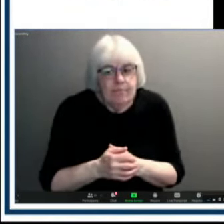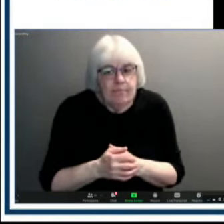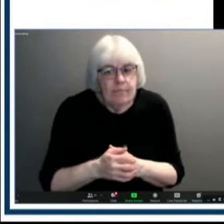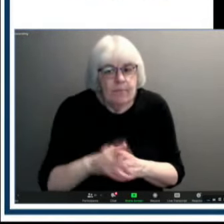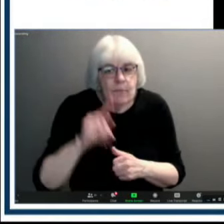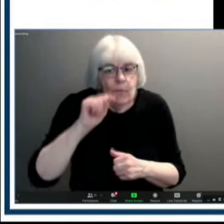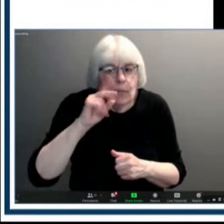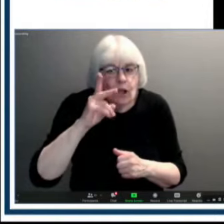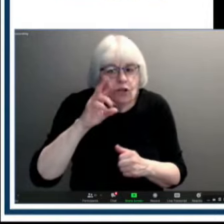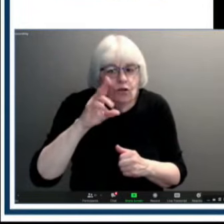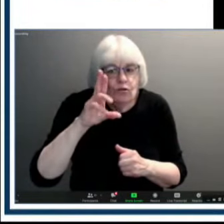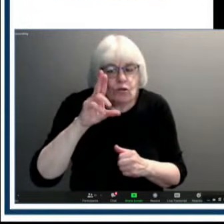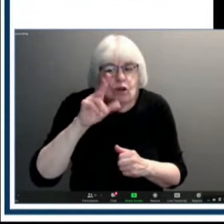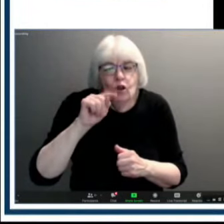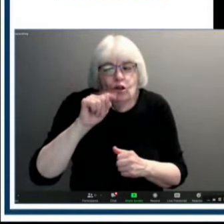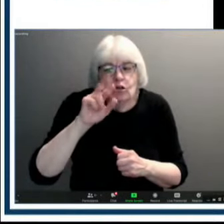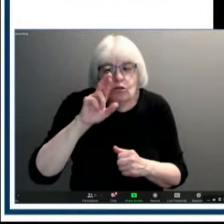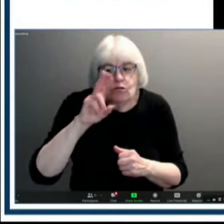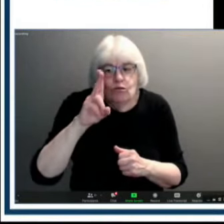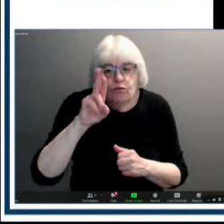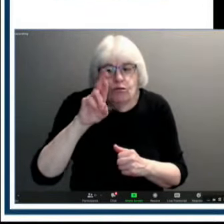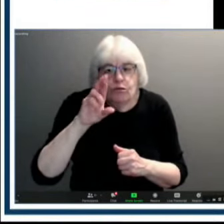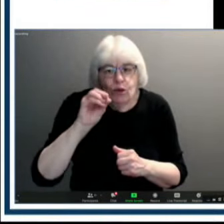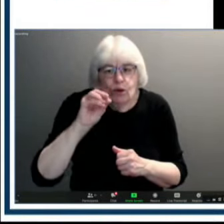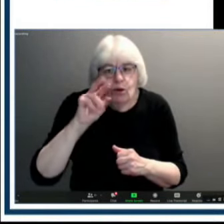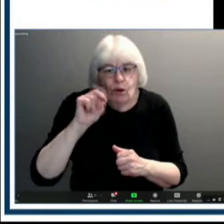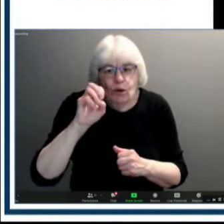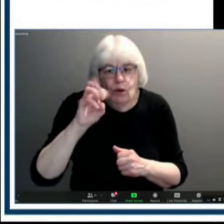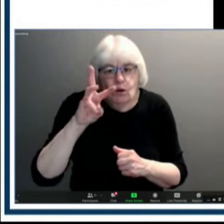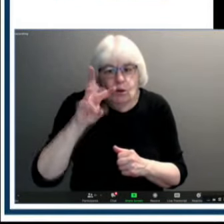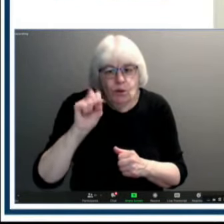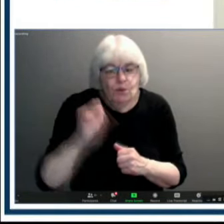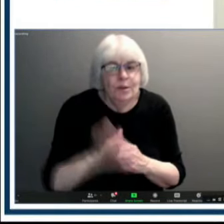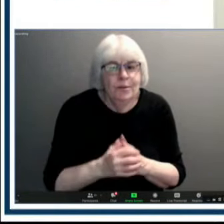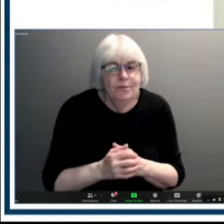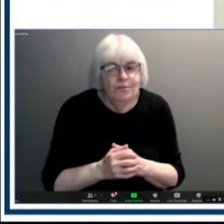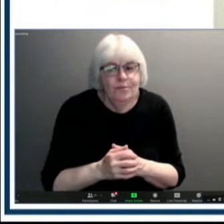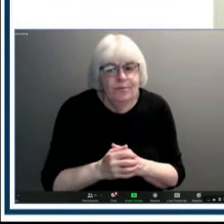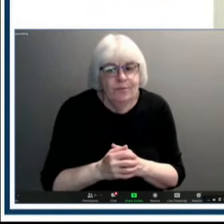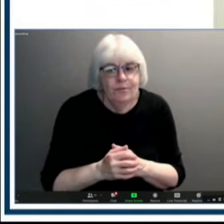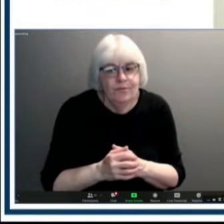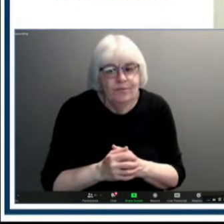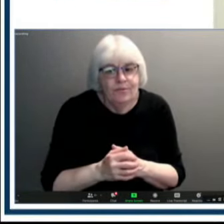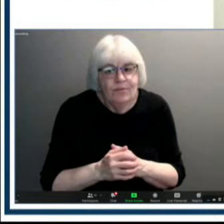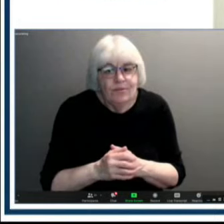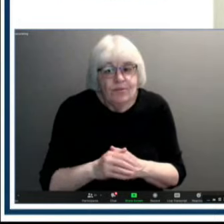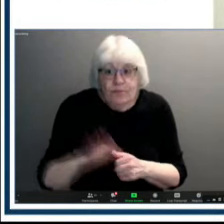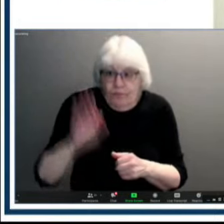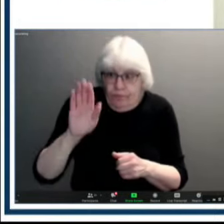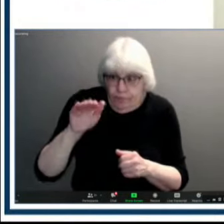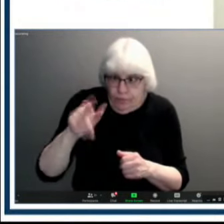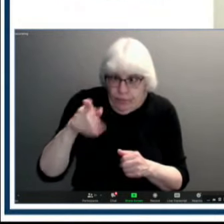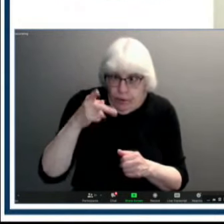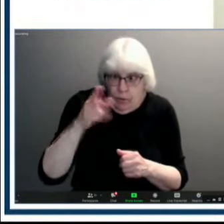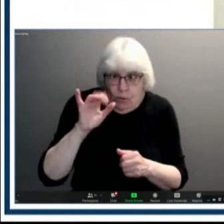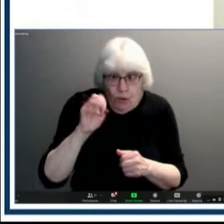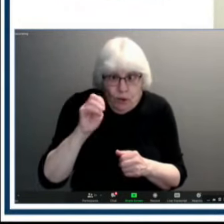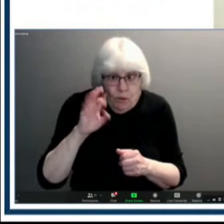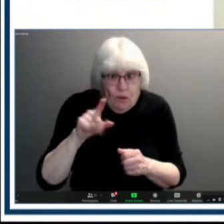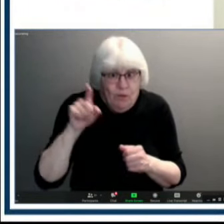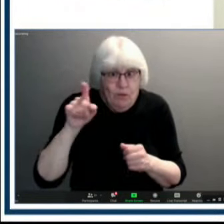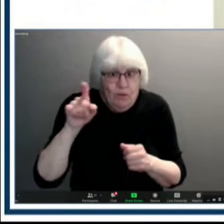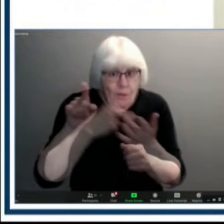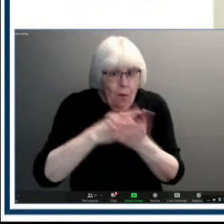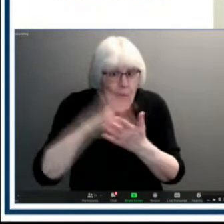question, Premier, beyond the current sector impact support program, do you anticipate any more business supports coming during this